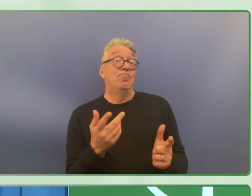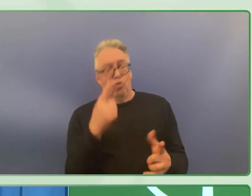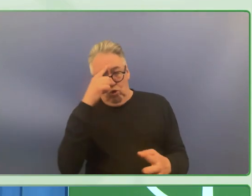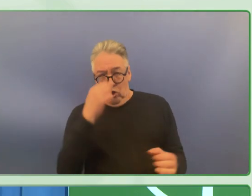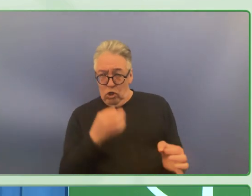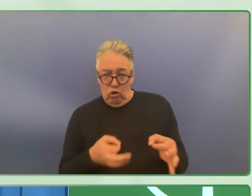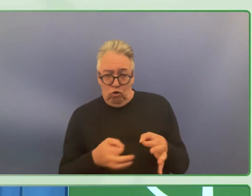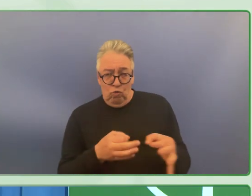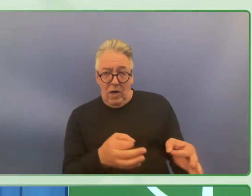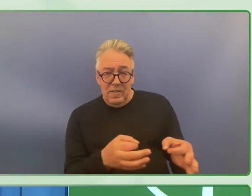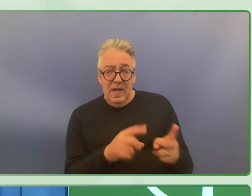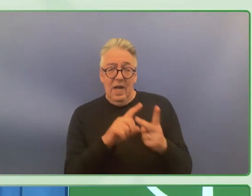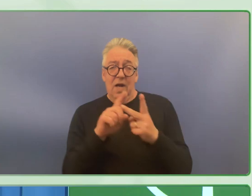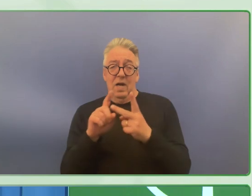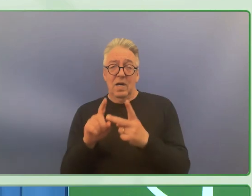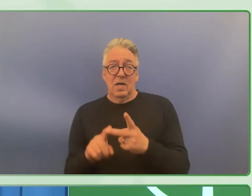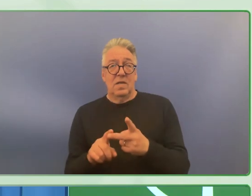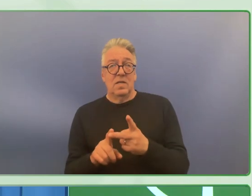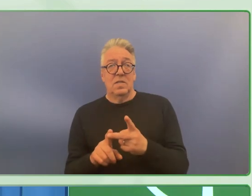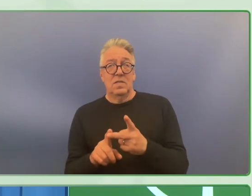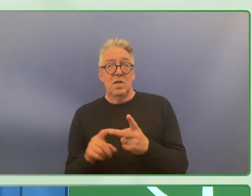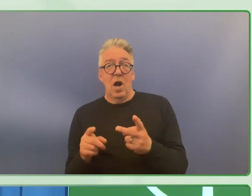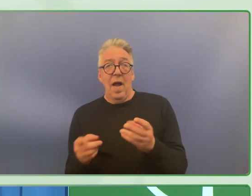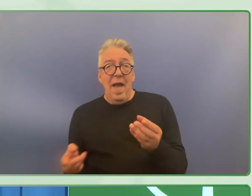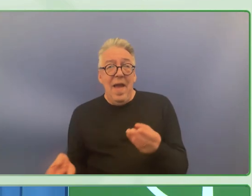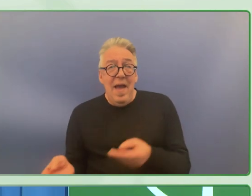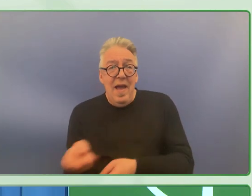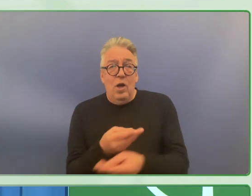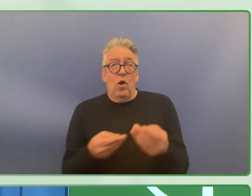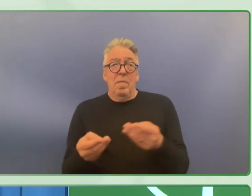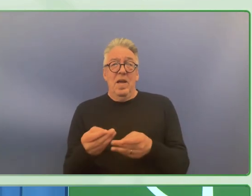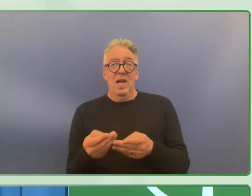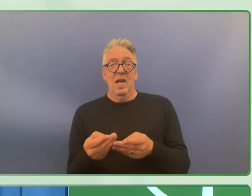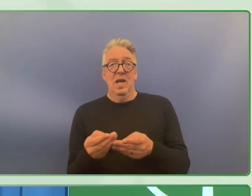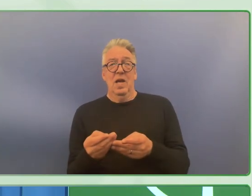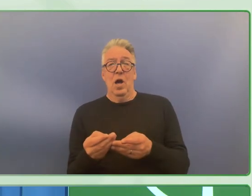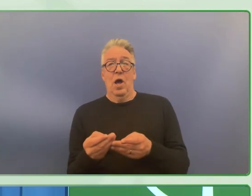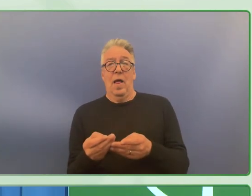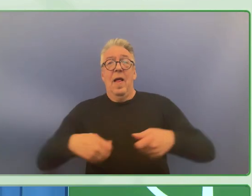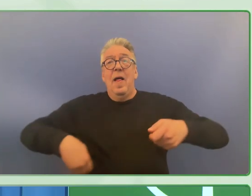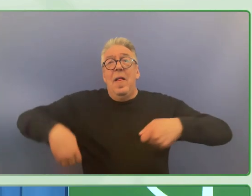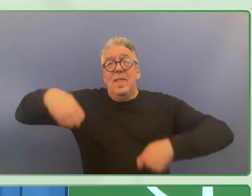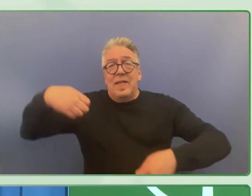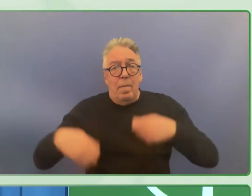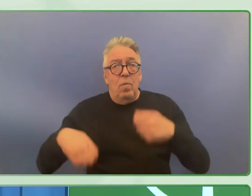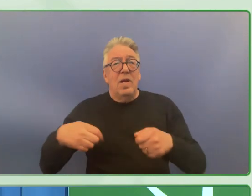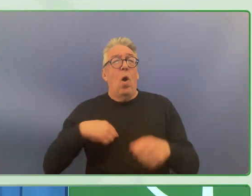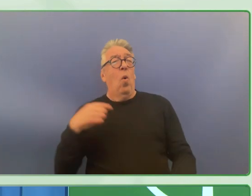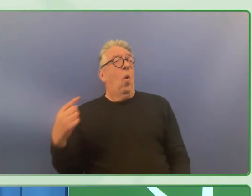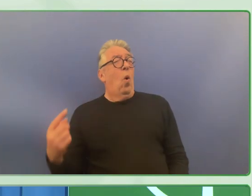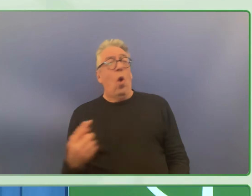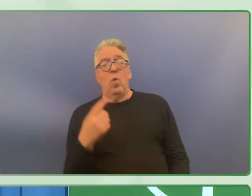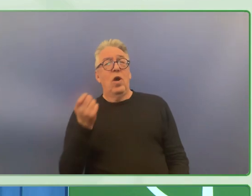passionate about making society work for everyone. I could never understand why some countries